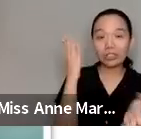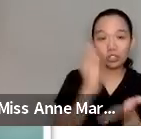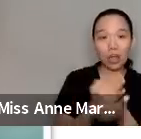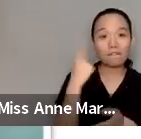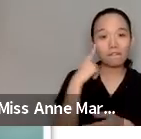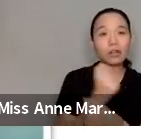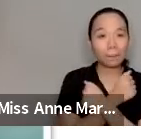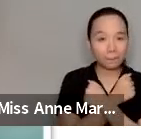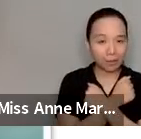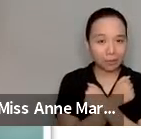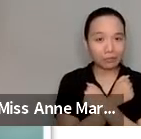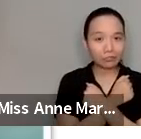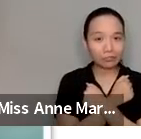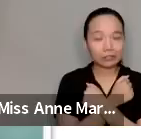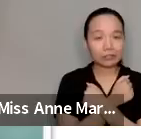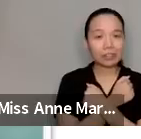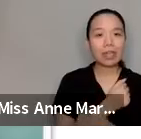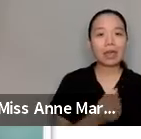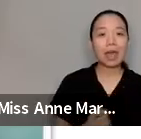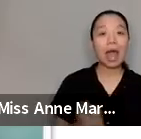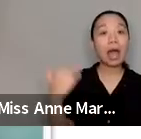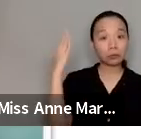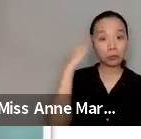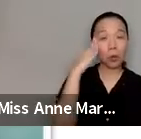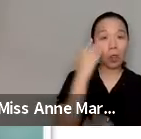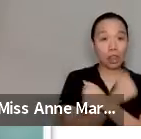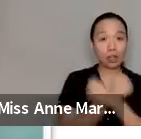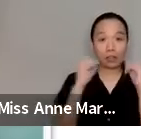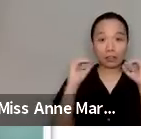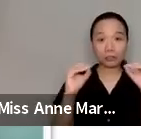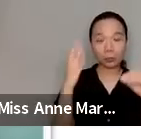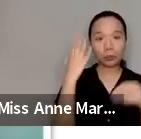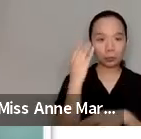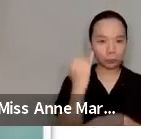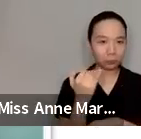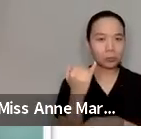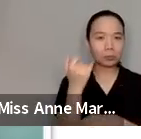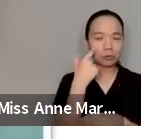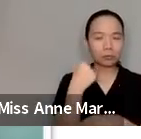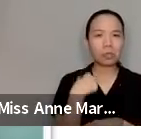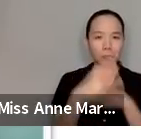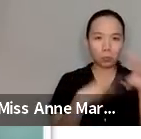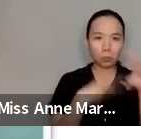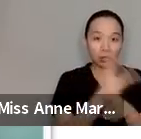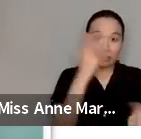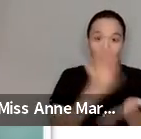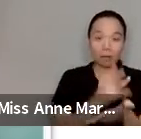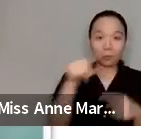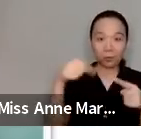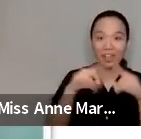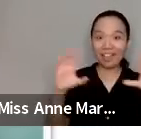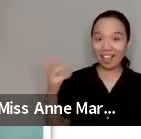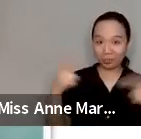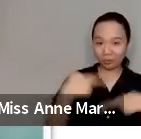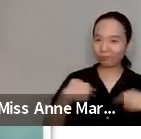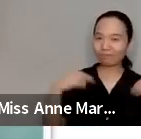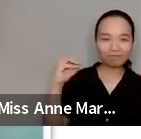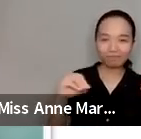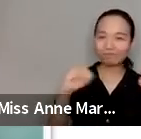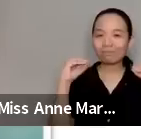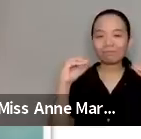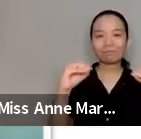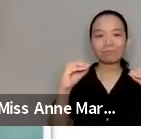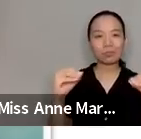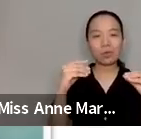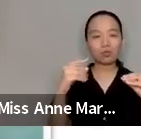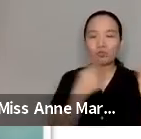the beloved. I know I love teaching because my world momentarily stops when I am in the classroom, doing